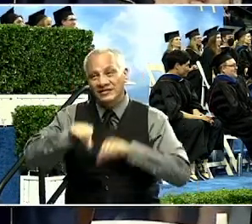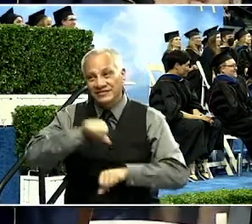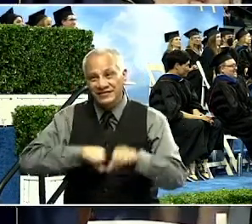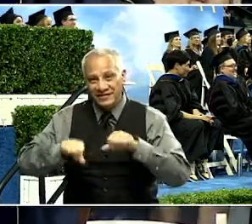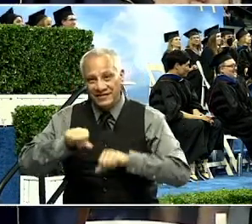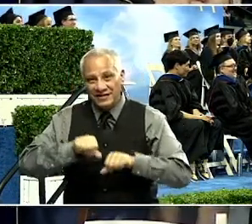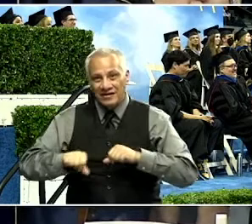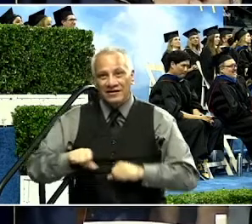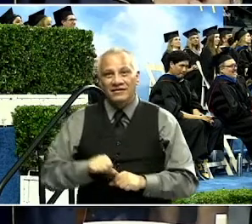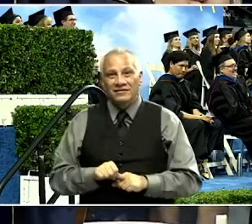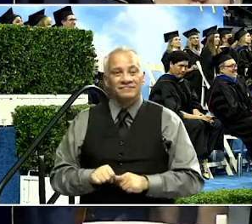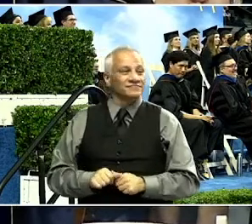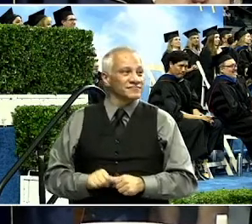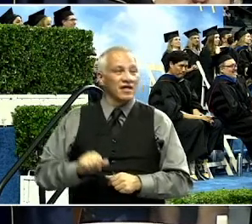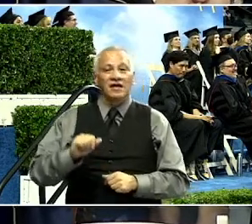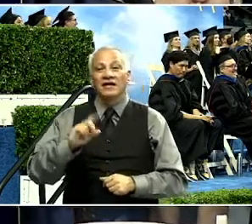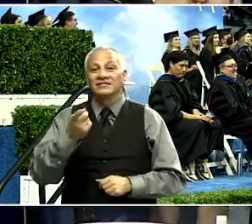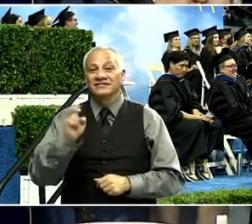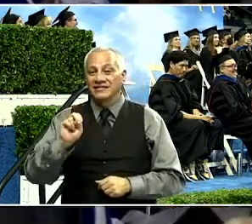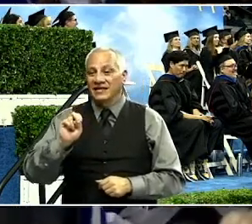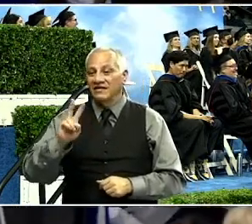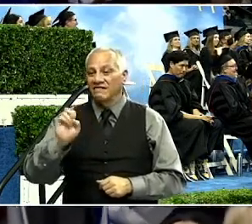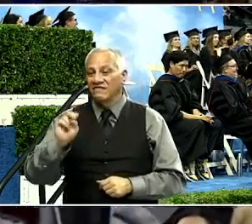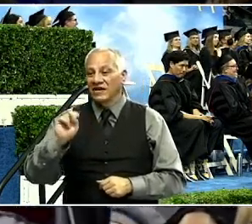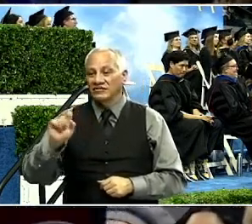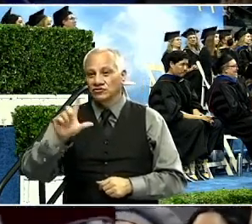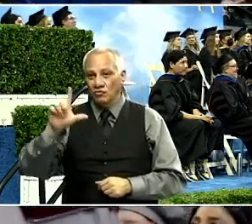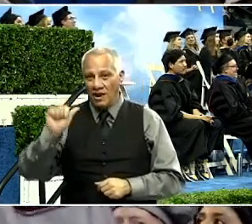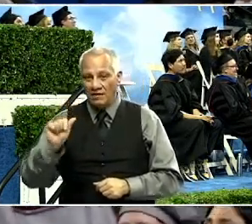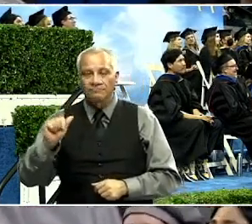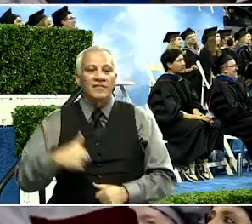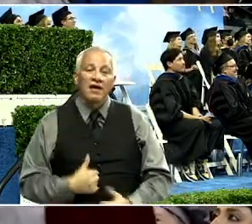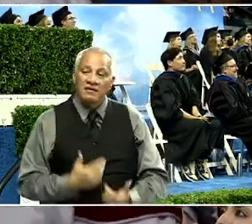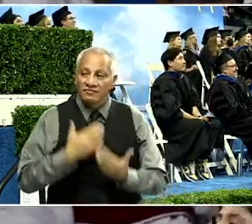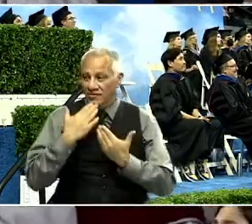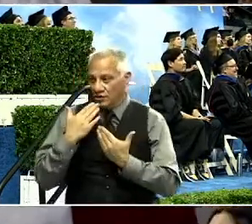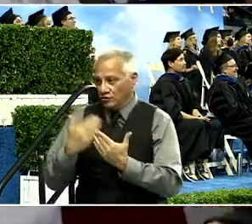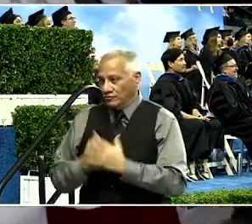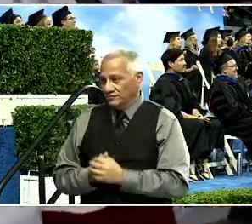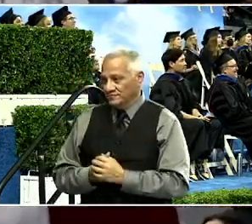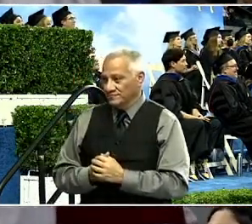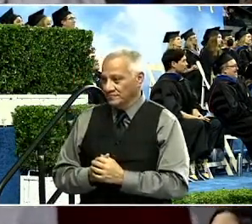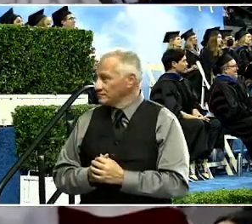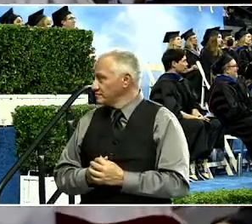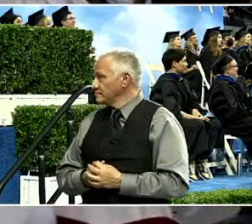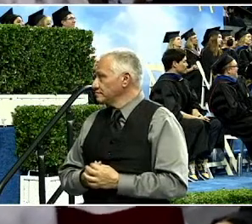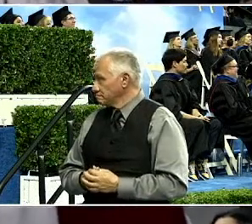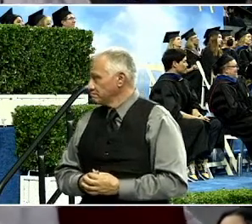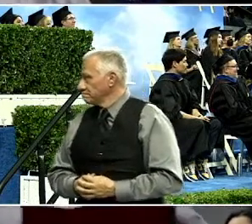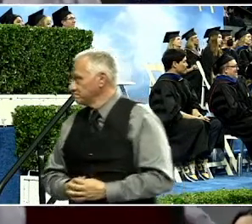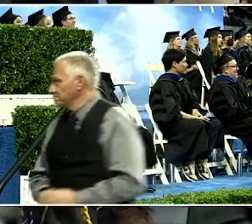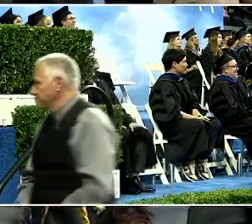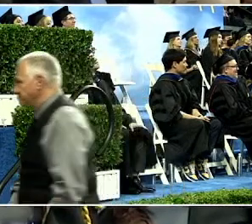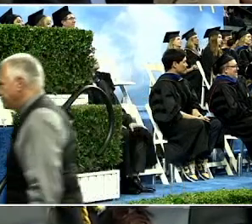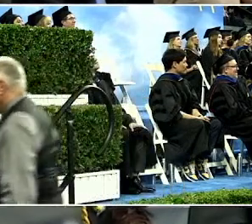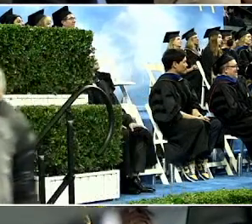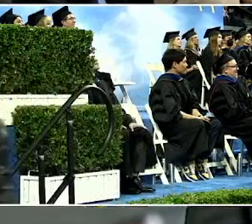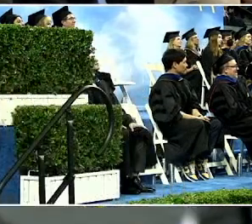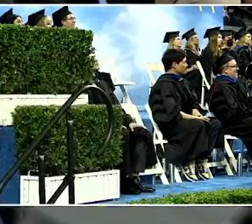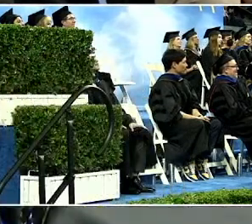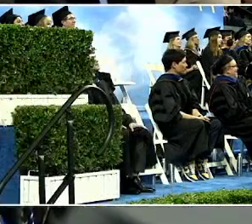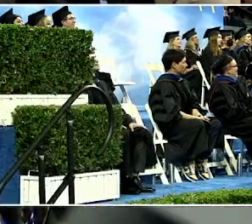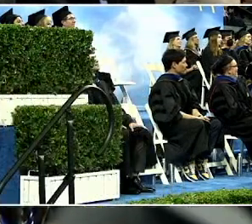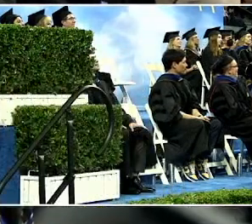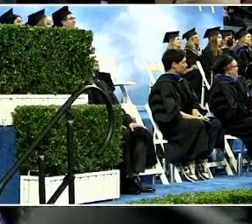Dean Abel Valenzuela. Thank you, Adriana. Will the candidates for the degrees